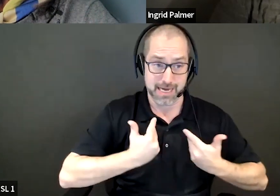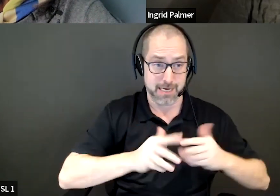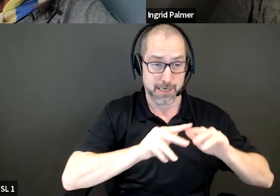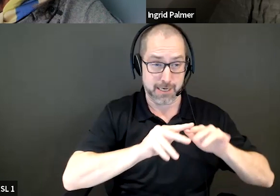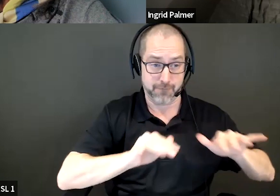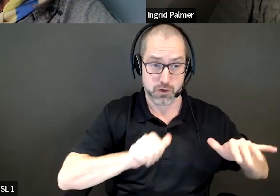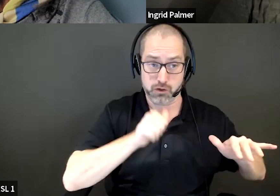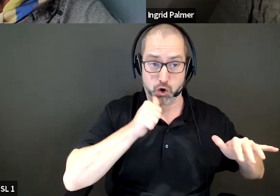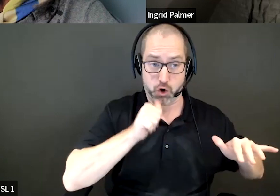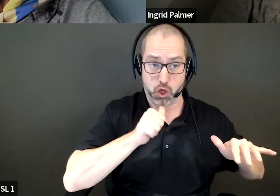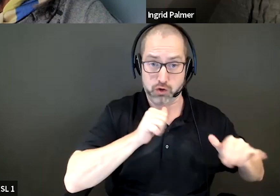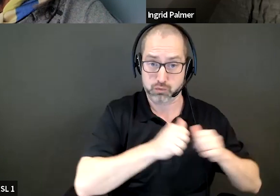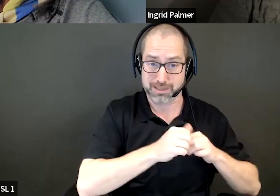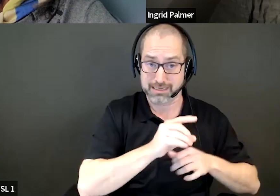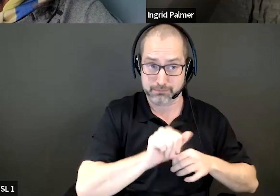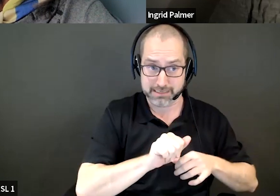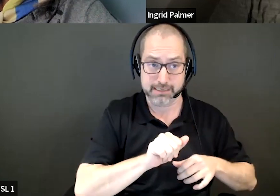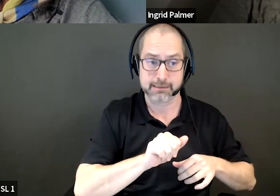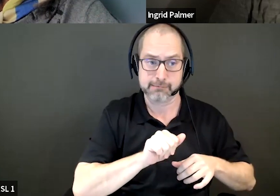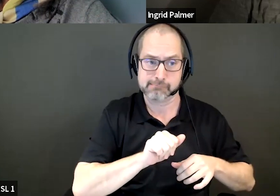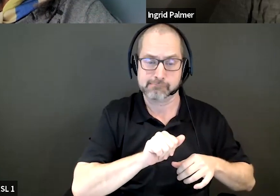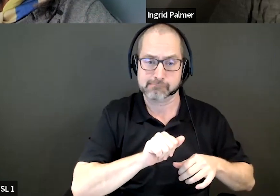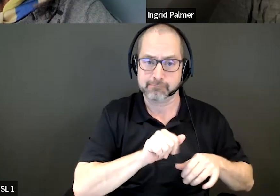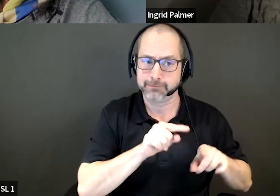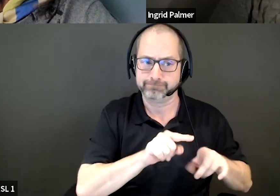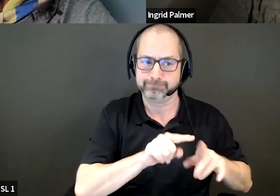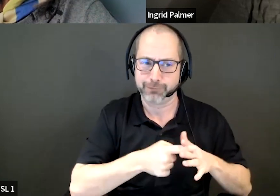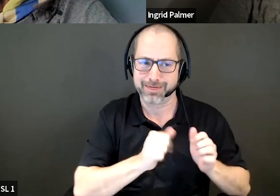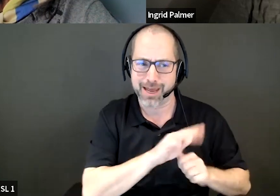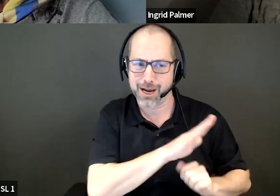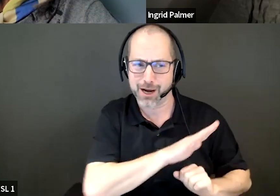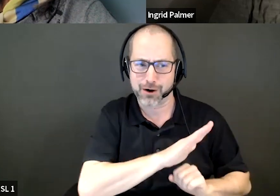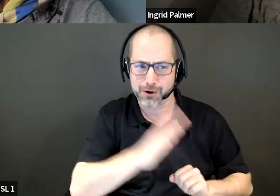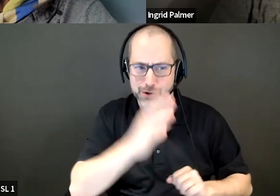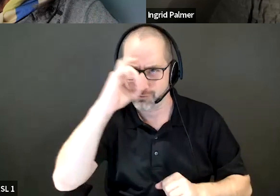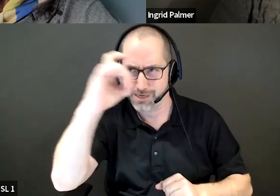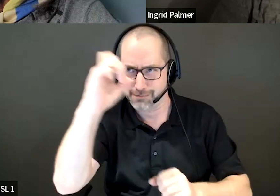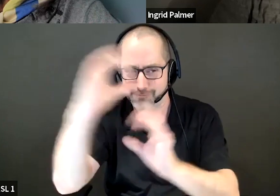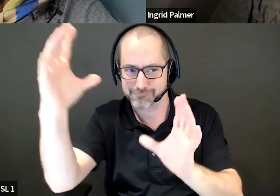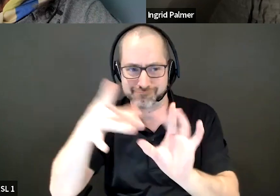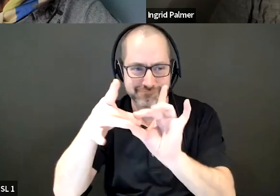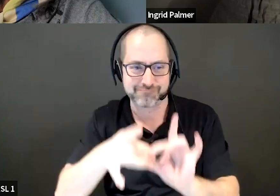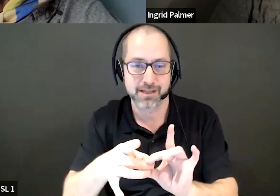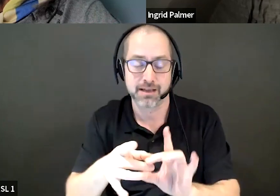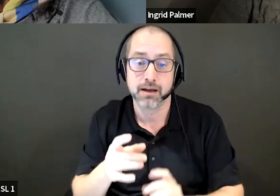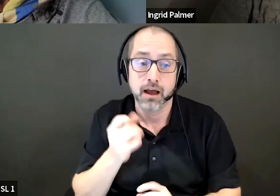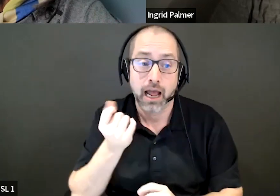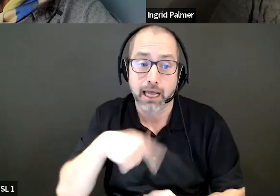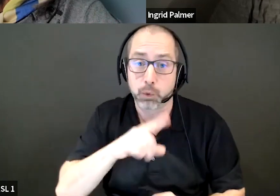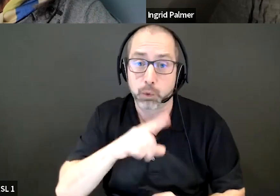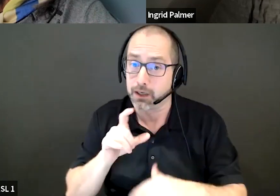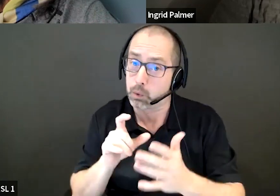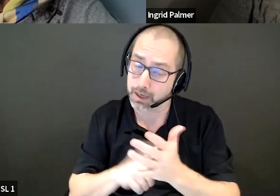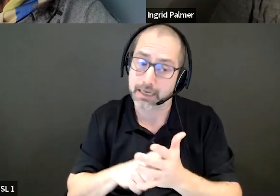girls with disabilities. There was also the acknowledgement that our work is